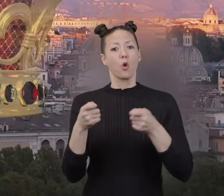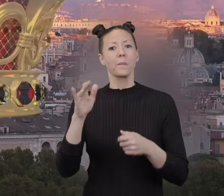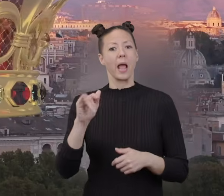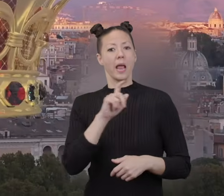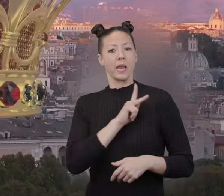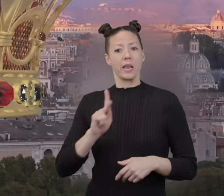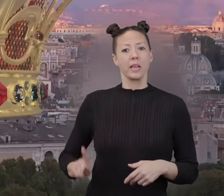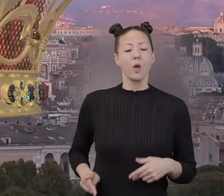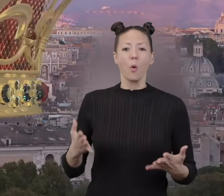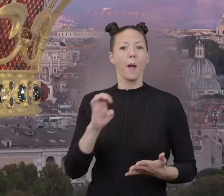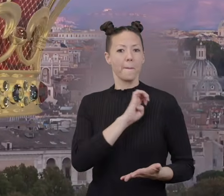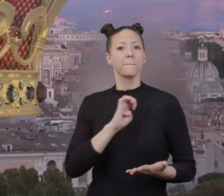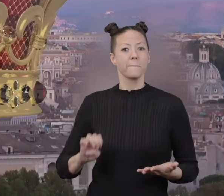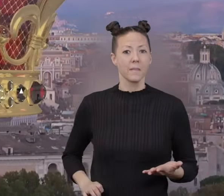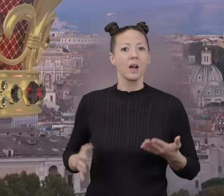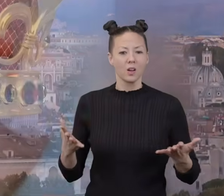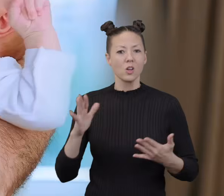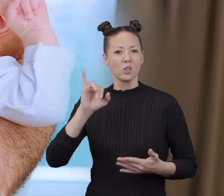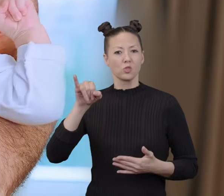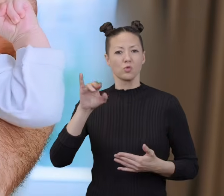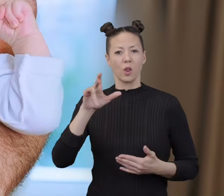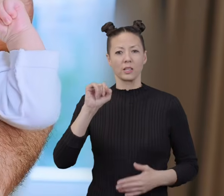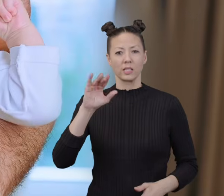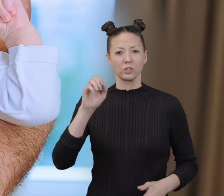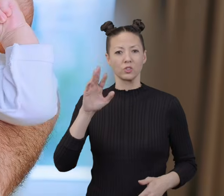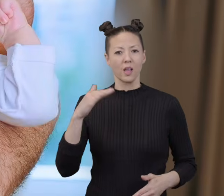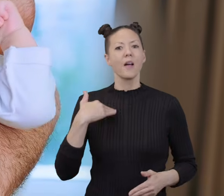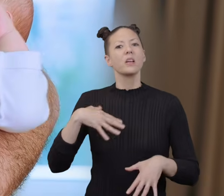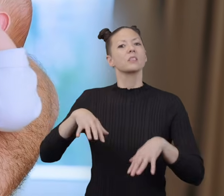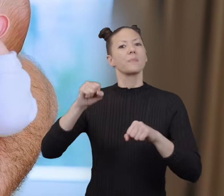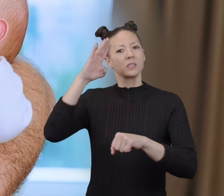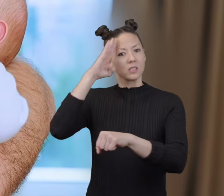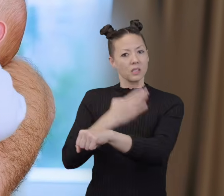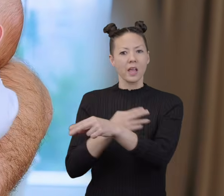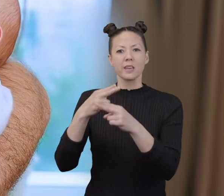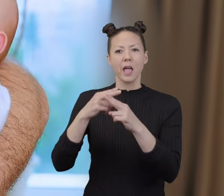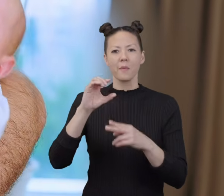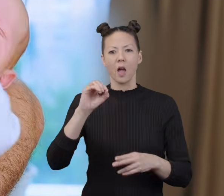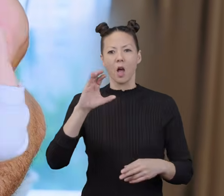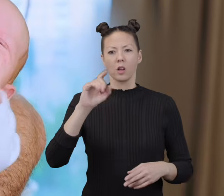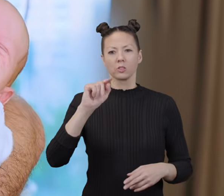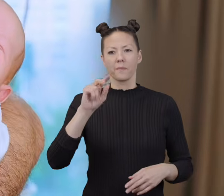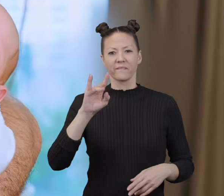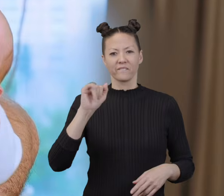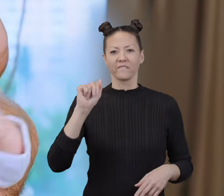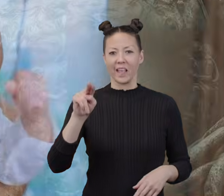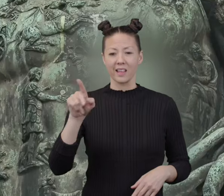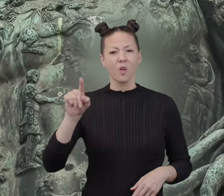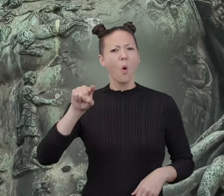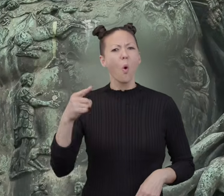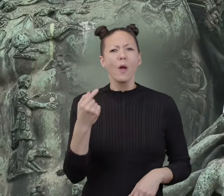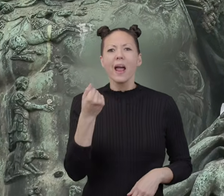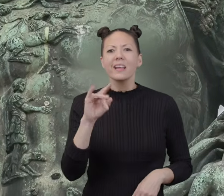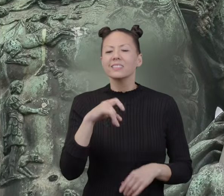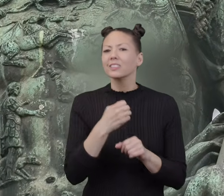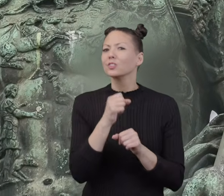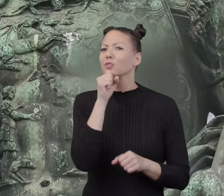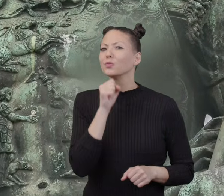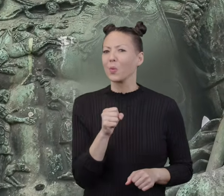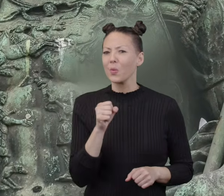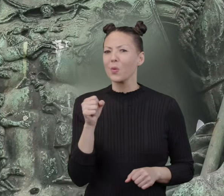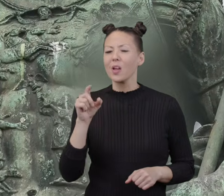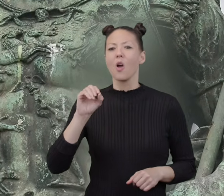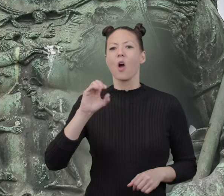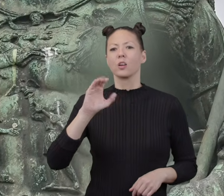by an emperor or a king. Julius Caesar had an adopted son named Octavian. At only 18